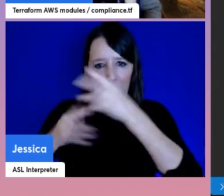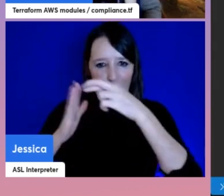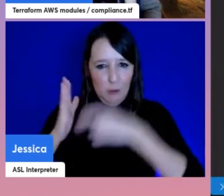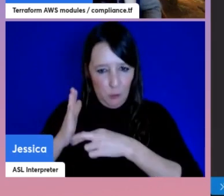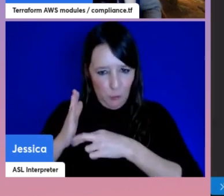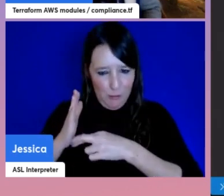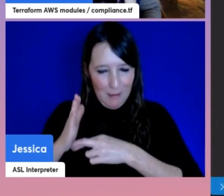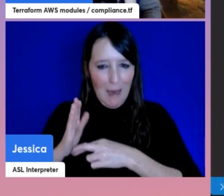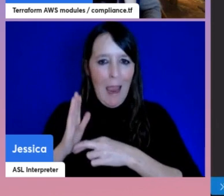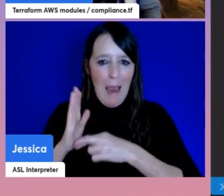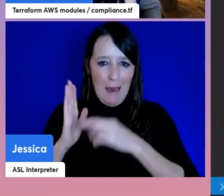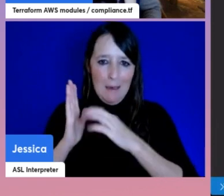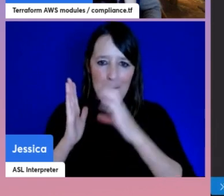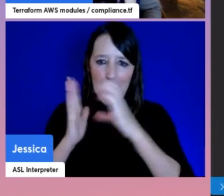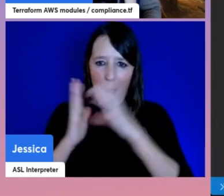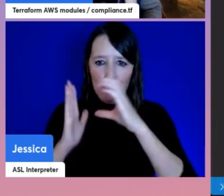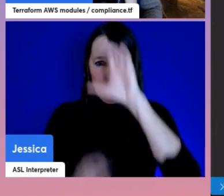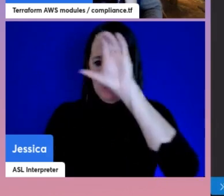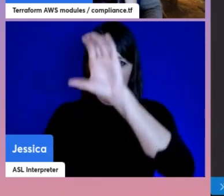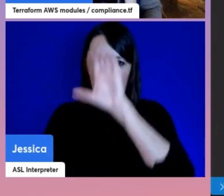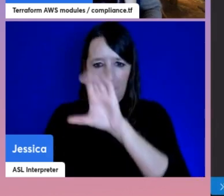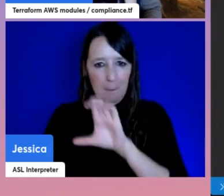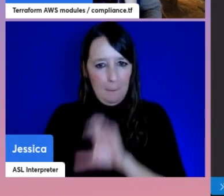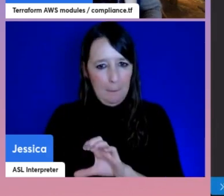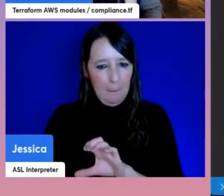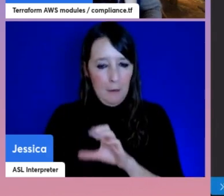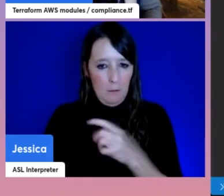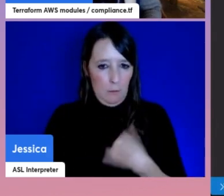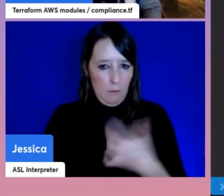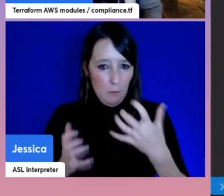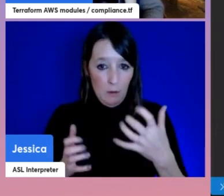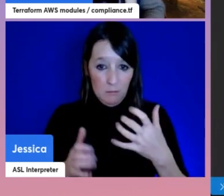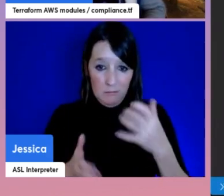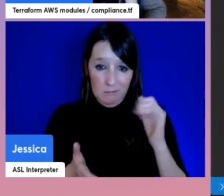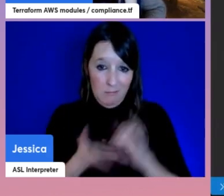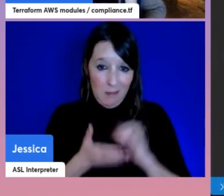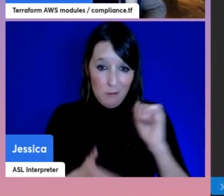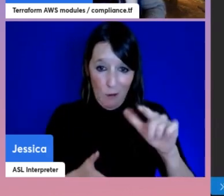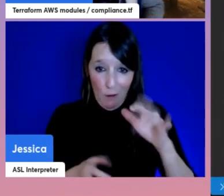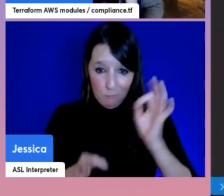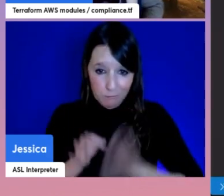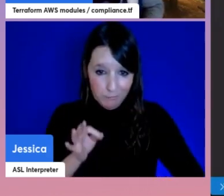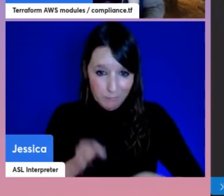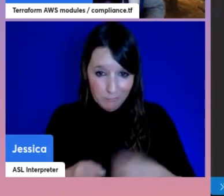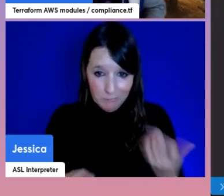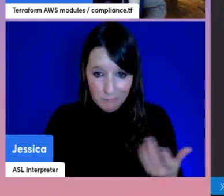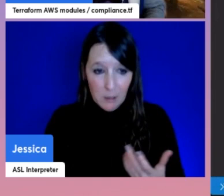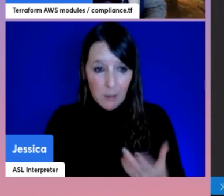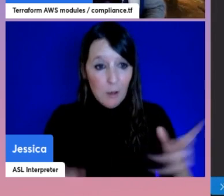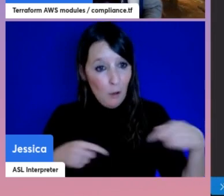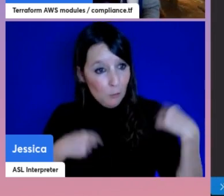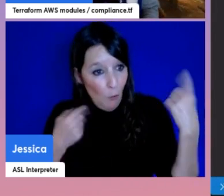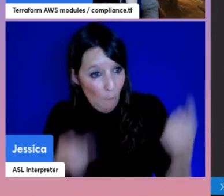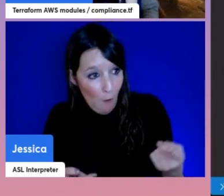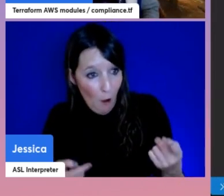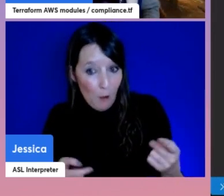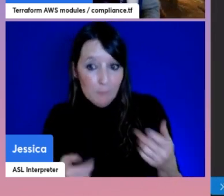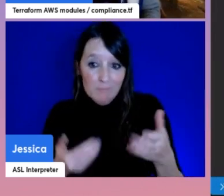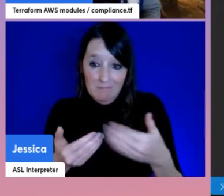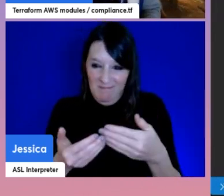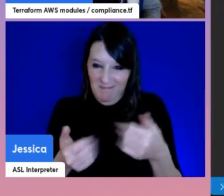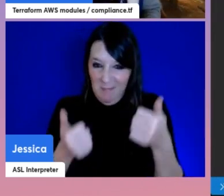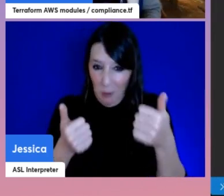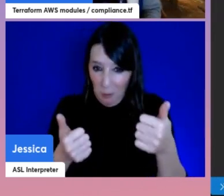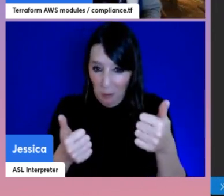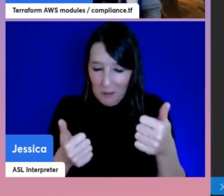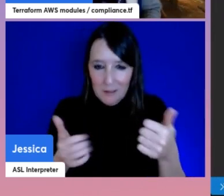modules which we wanted, and that's it. Right? No, again, so far so good, right? I mean, I don't